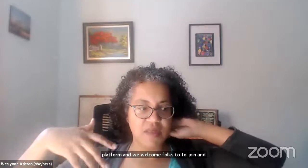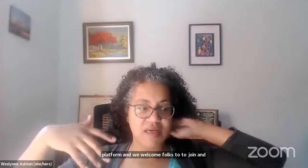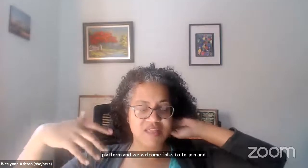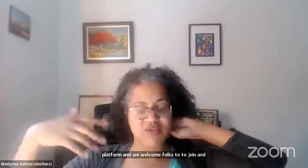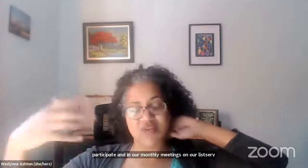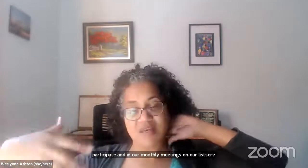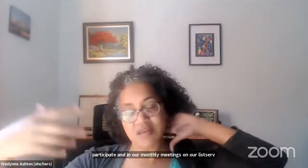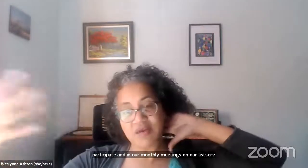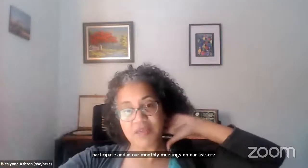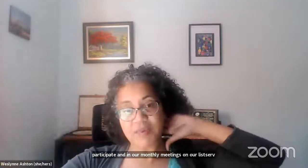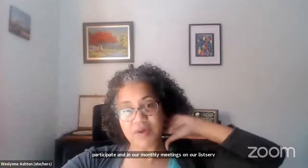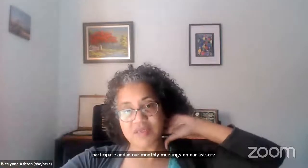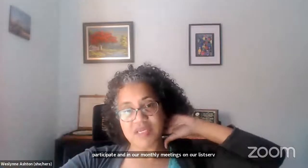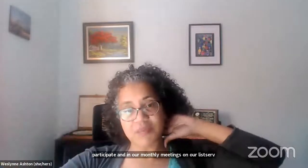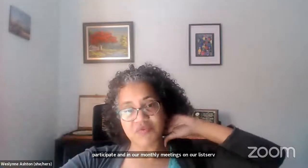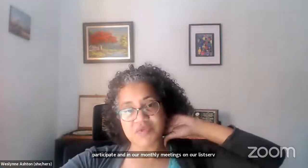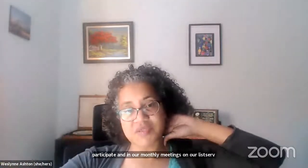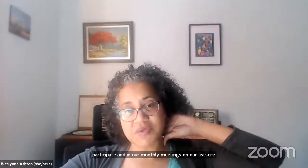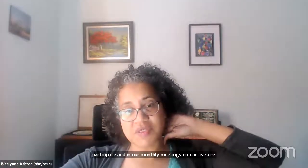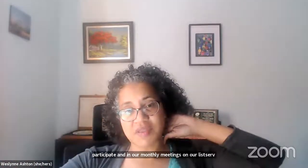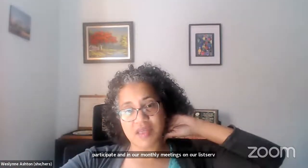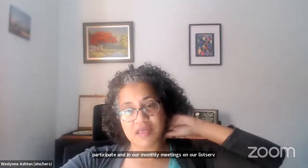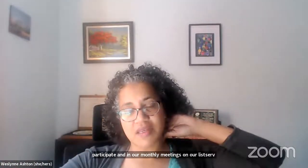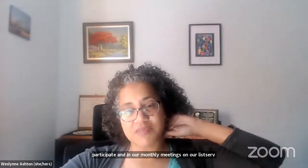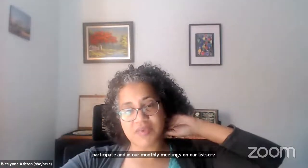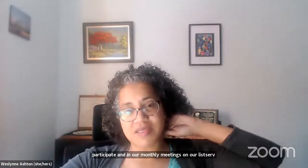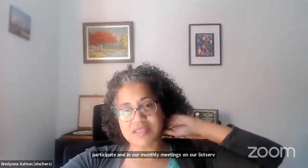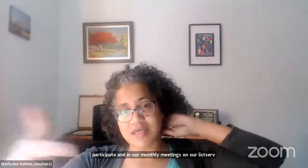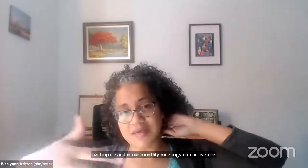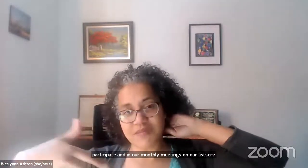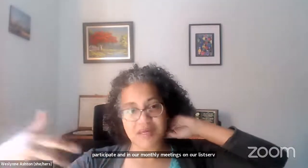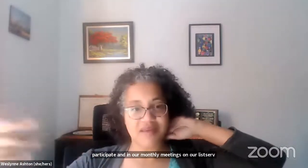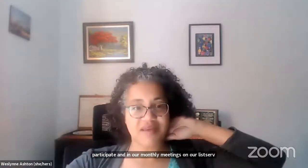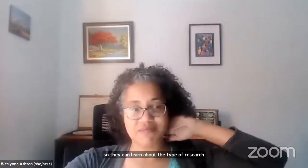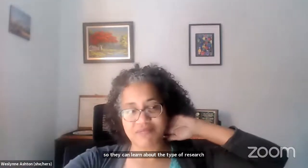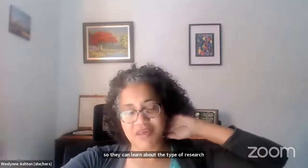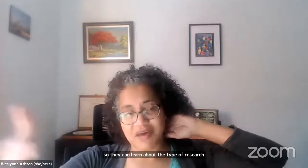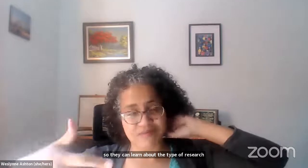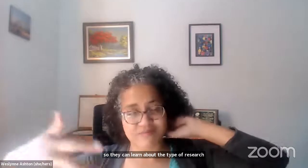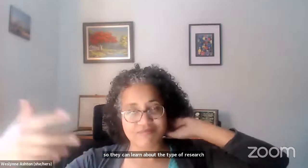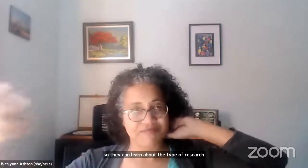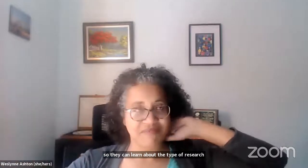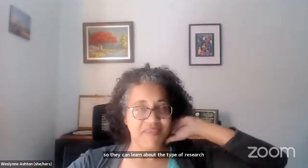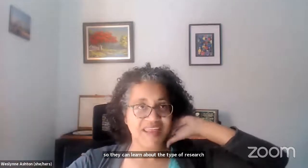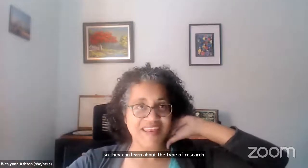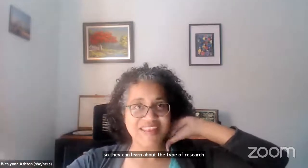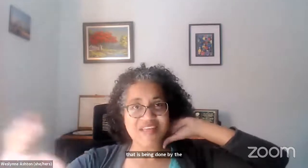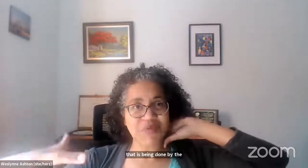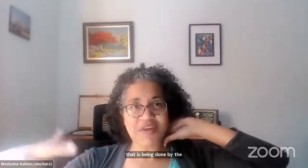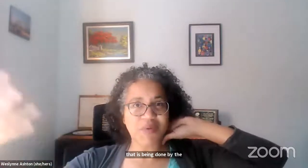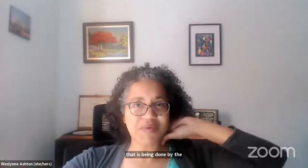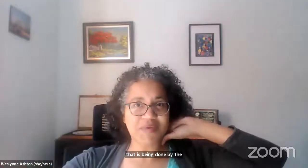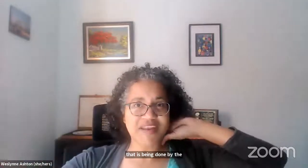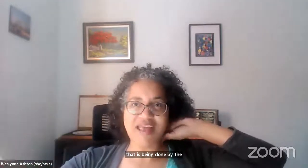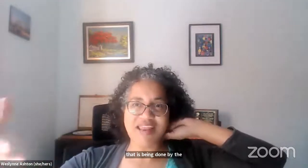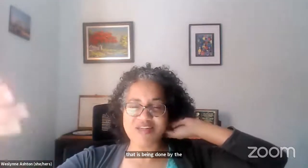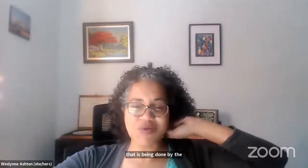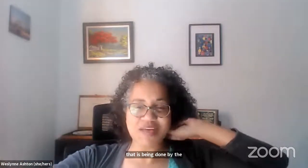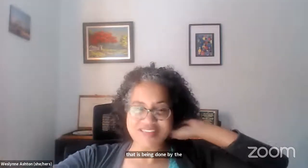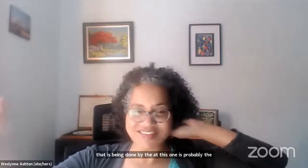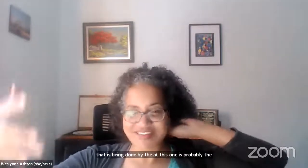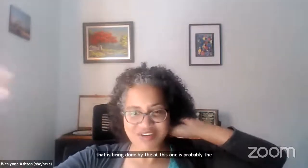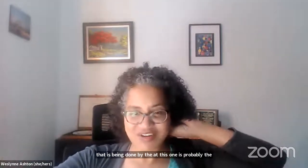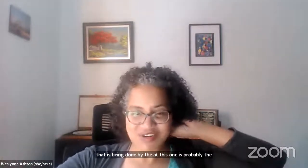listserv, so they can learn about the type of research that is being done by at this point, it's probably